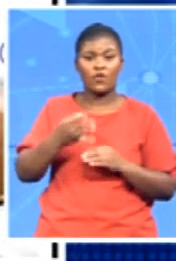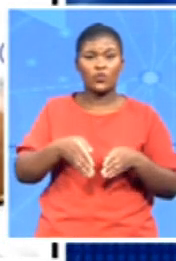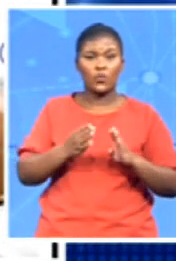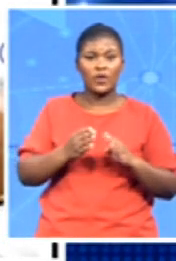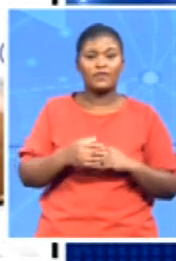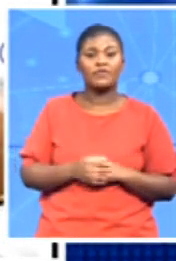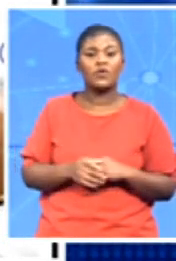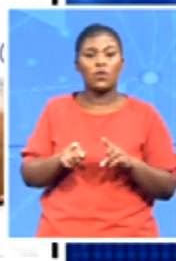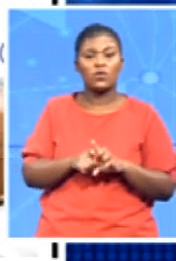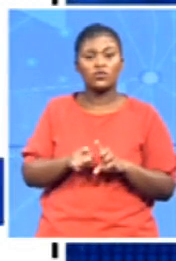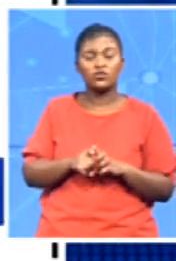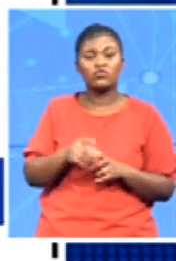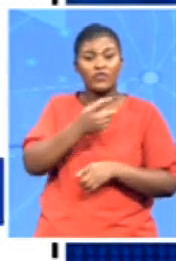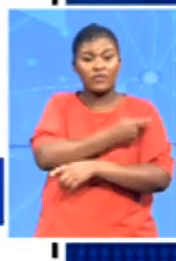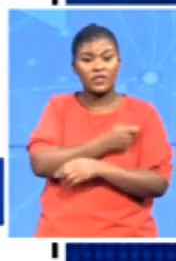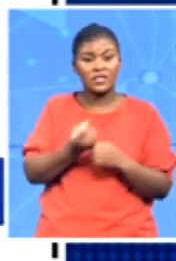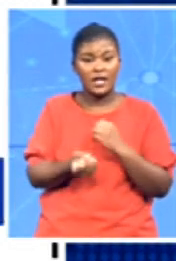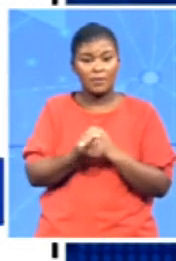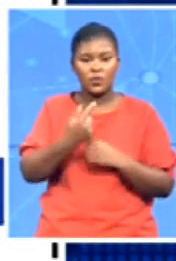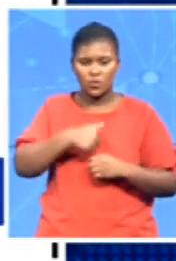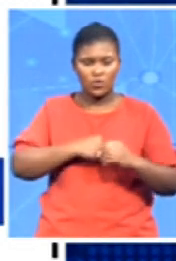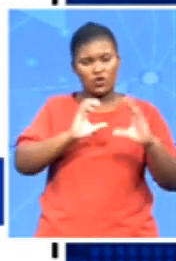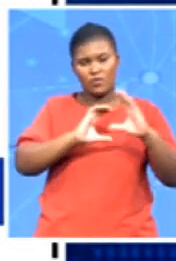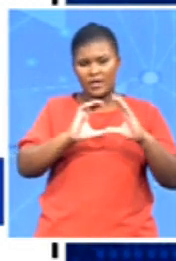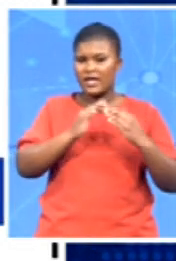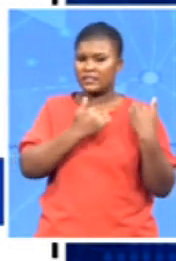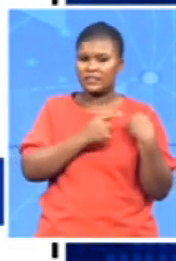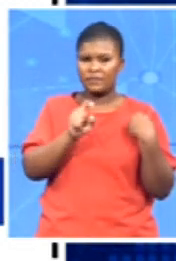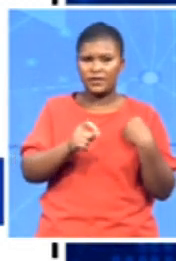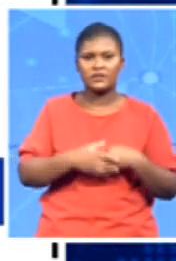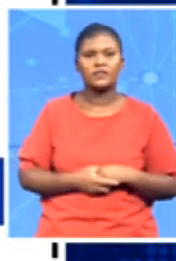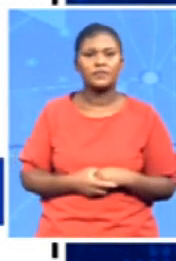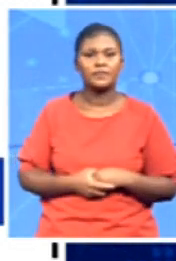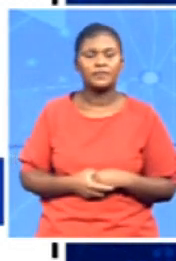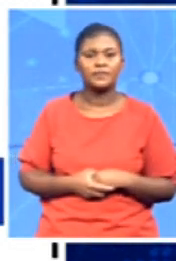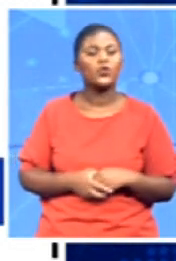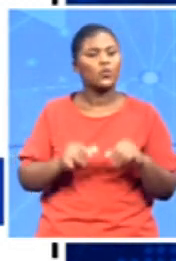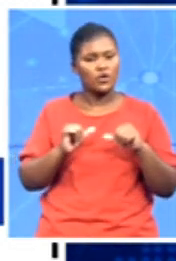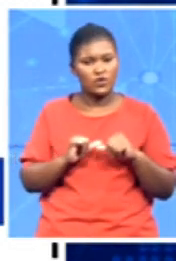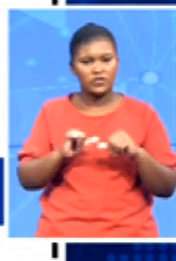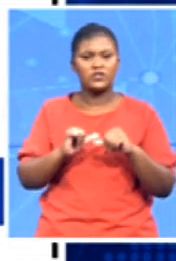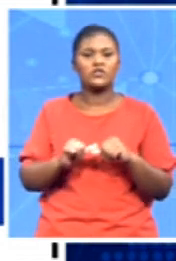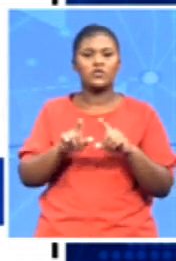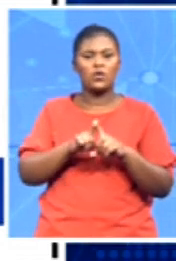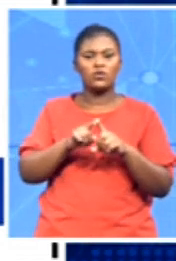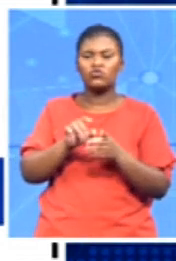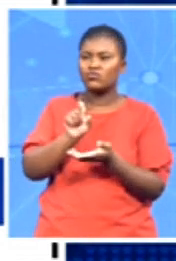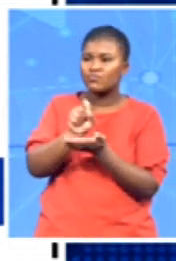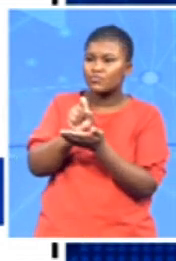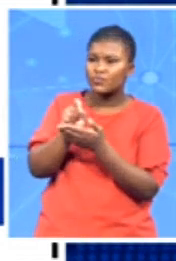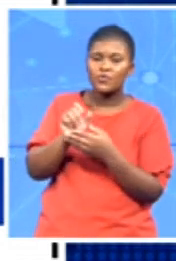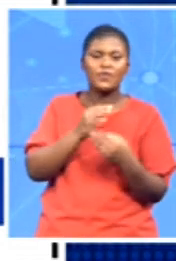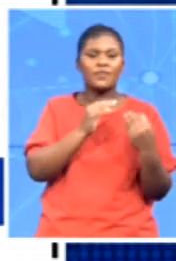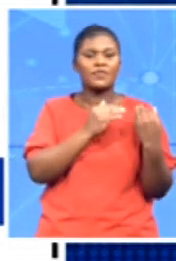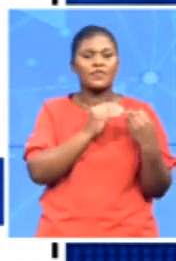key communication at the moment. And the continued messaging on vaccine safety. And we continue to provide